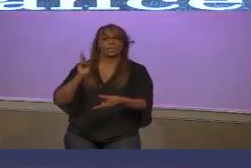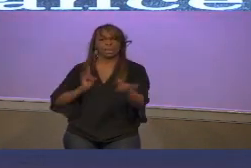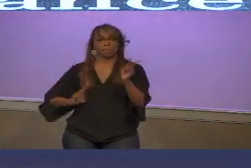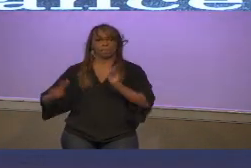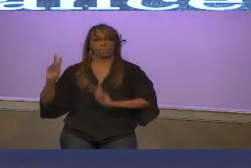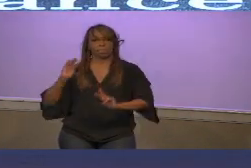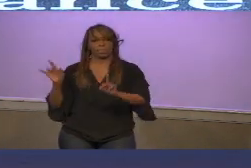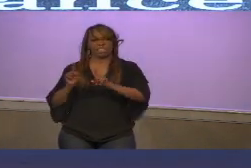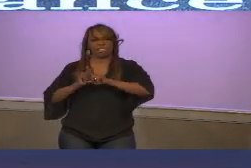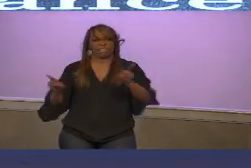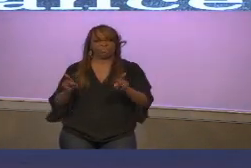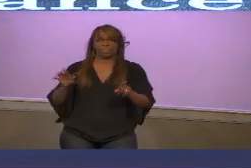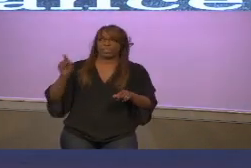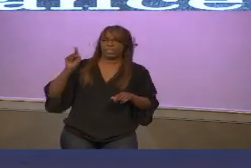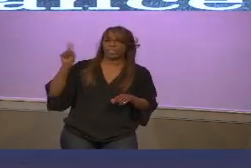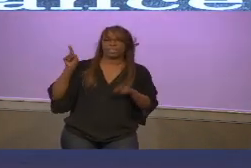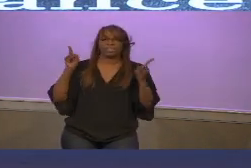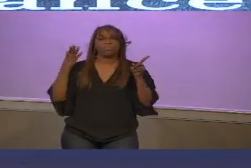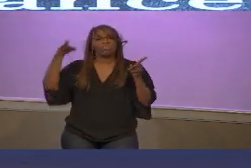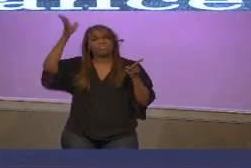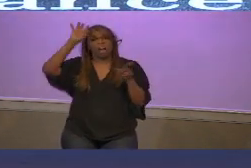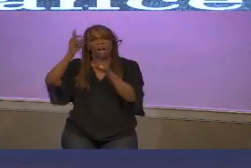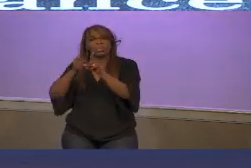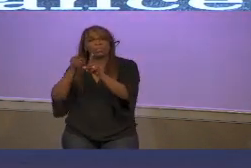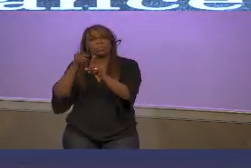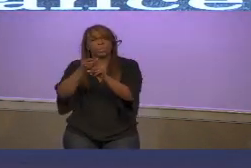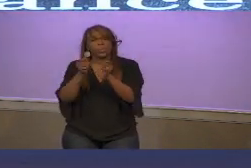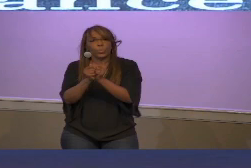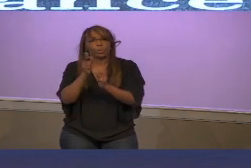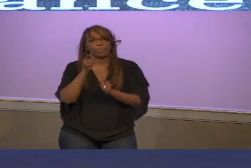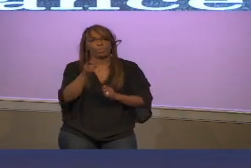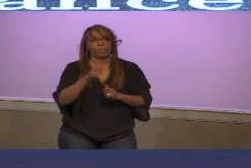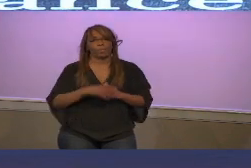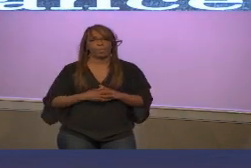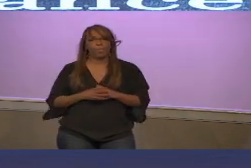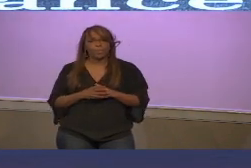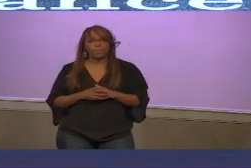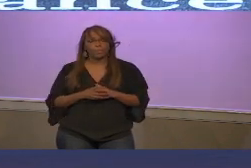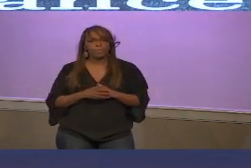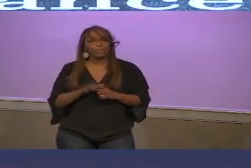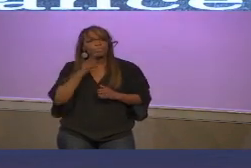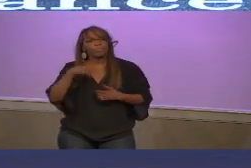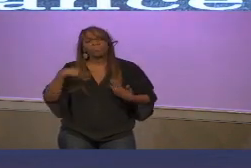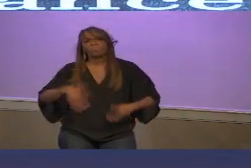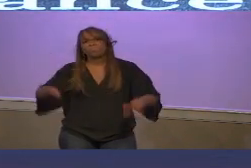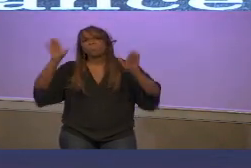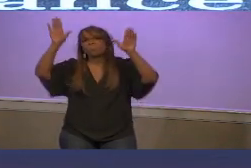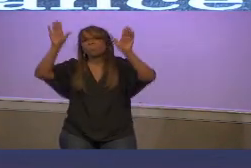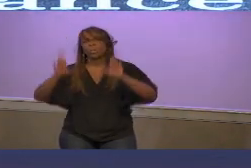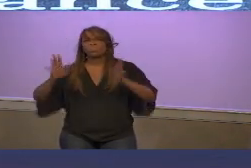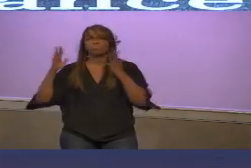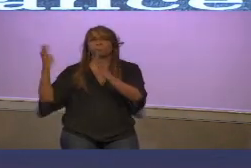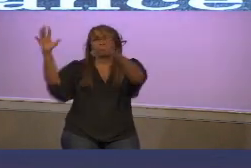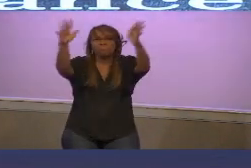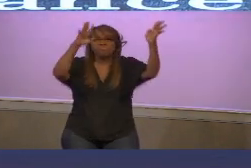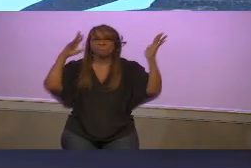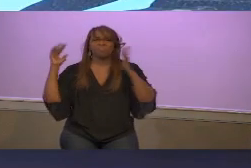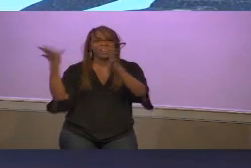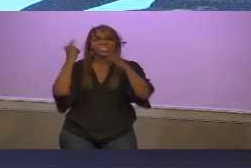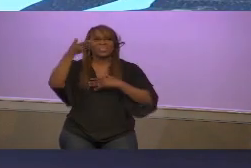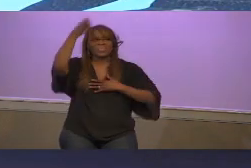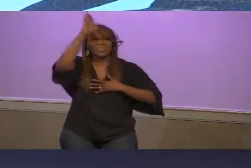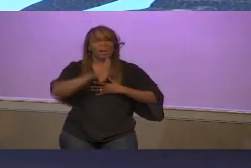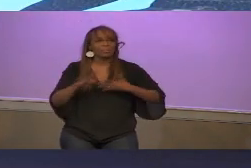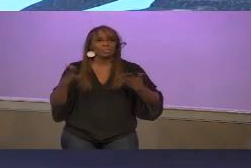enormous difference it has made that God is with them. This is a wonderful praise statement of God's